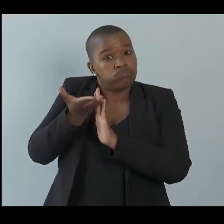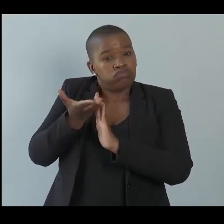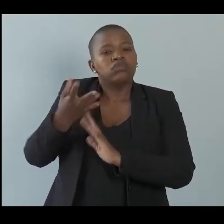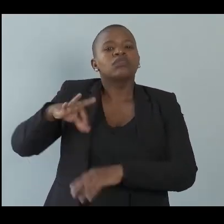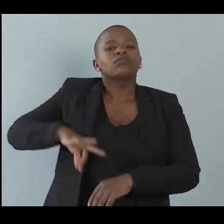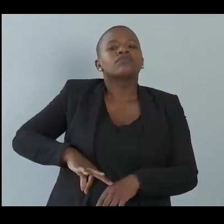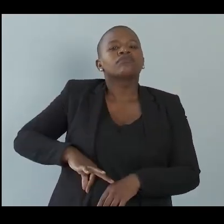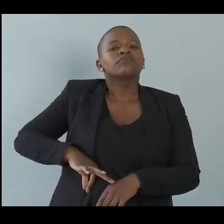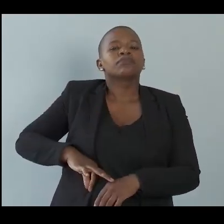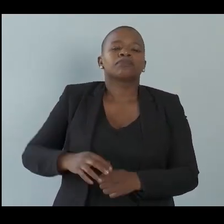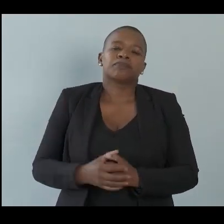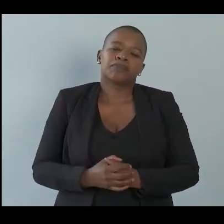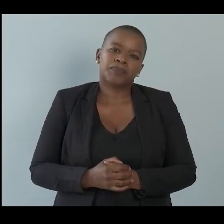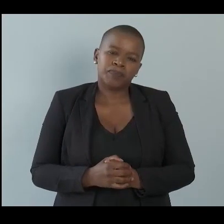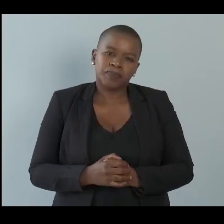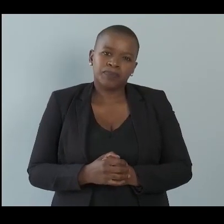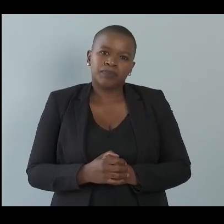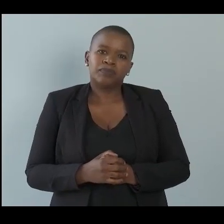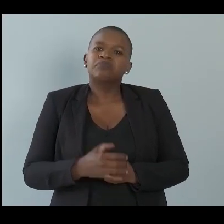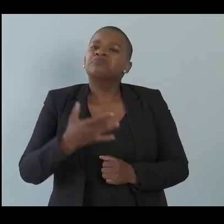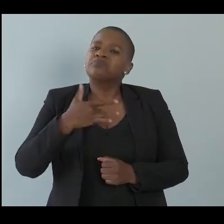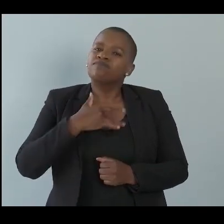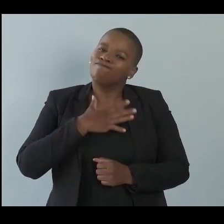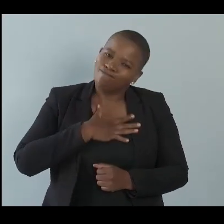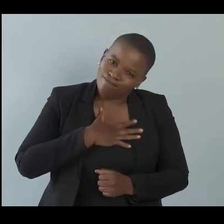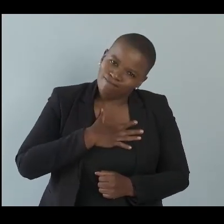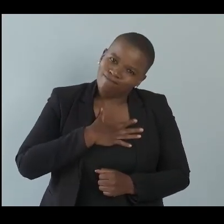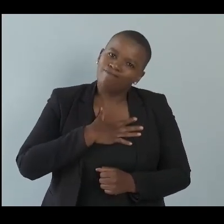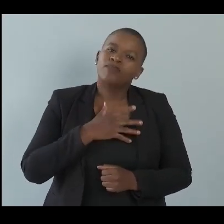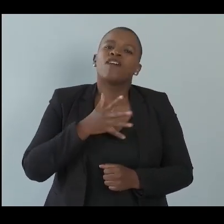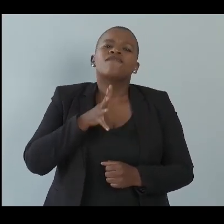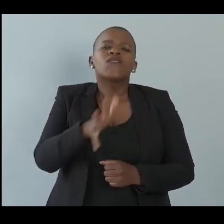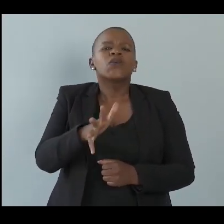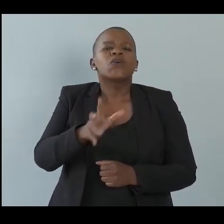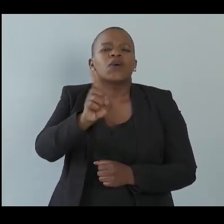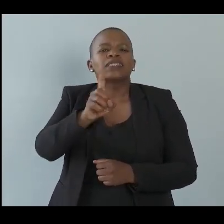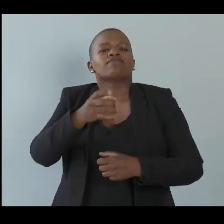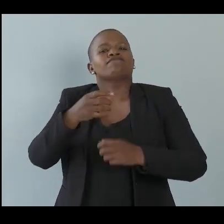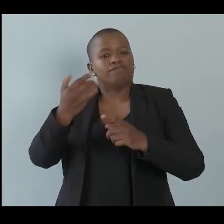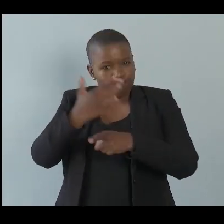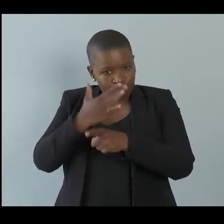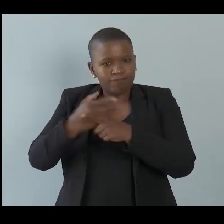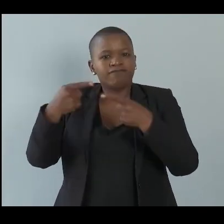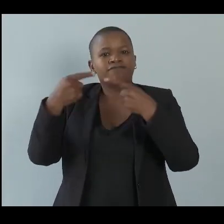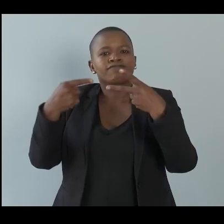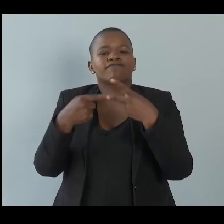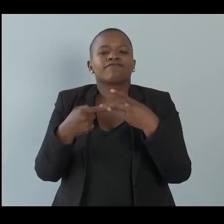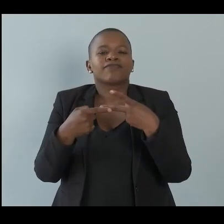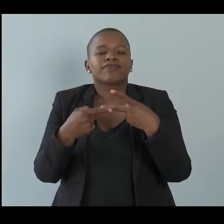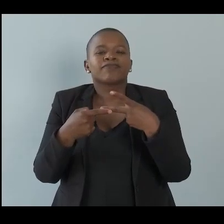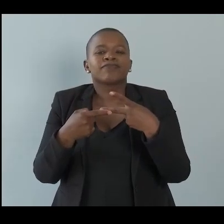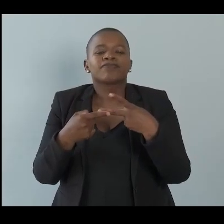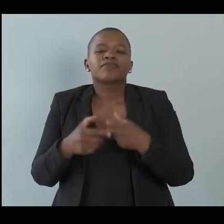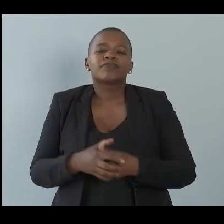at the epicenter of helping our clients thrive and deliver on these focus areas. What we are finding is that to enable